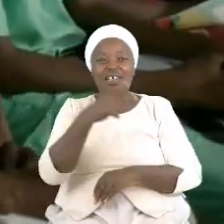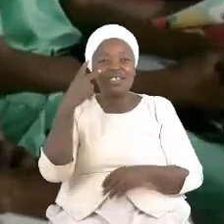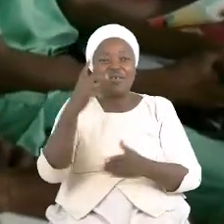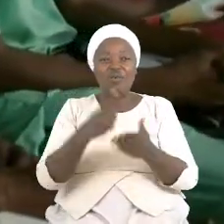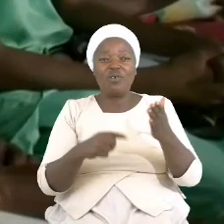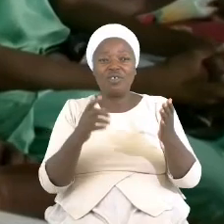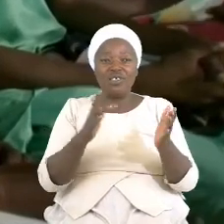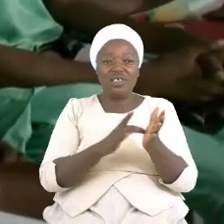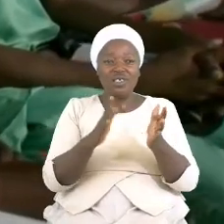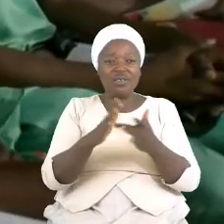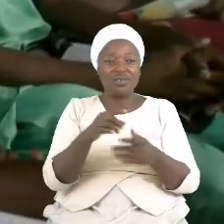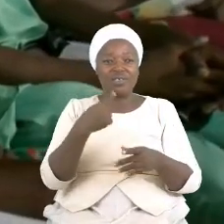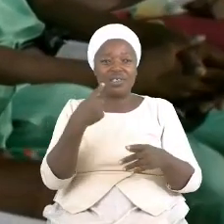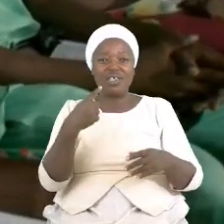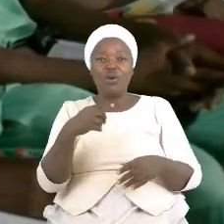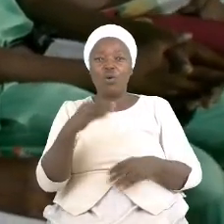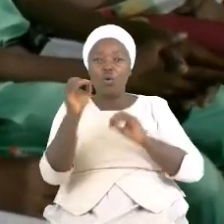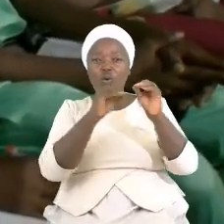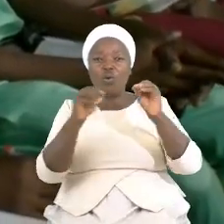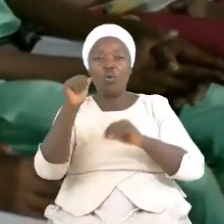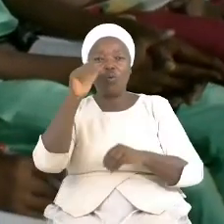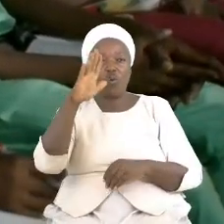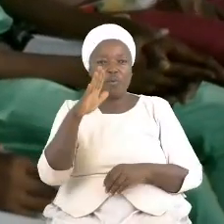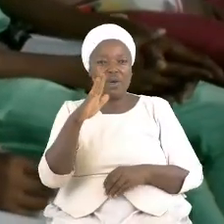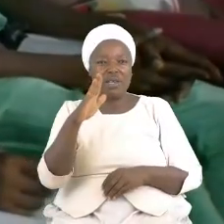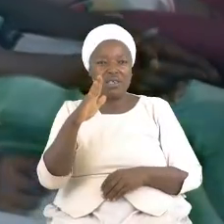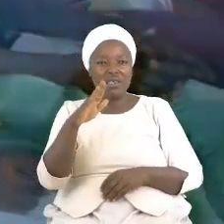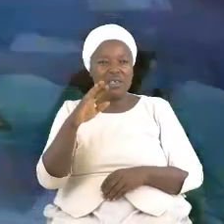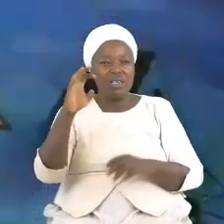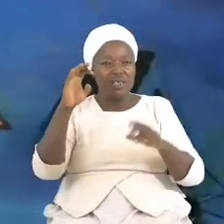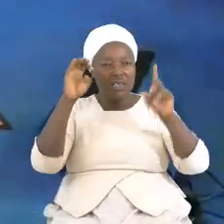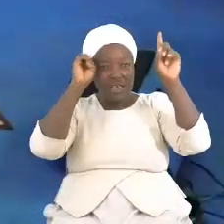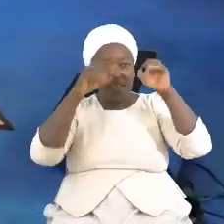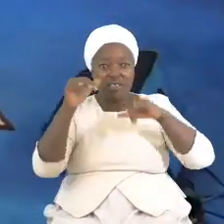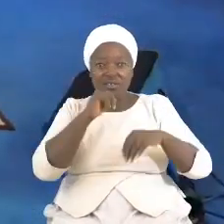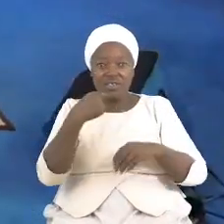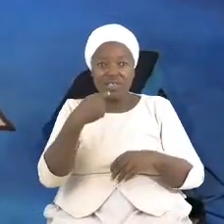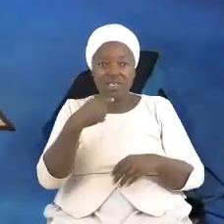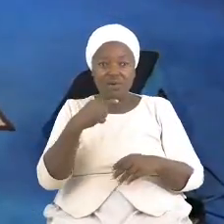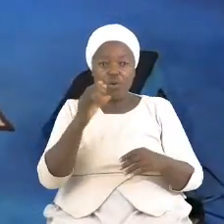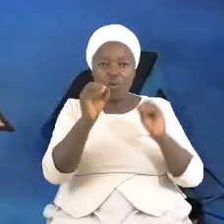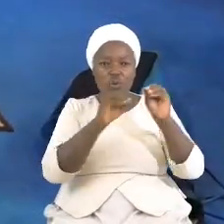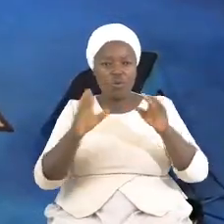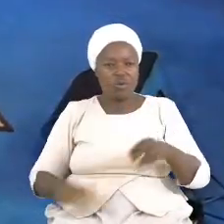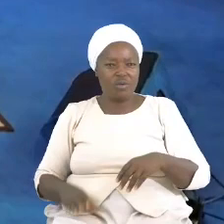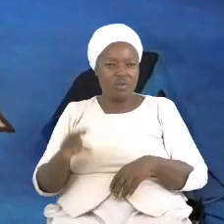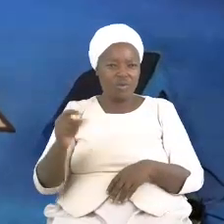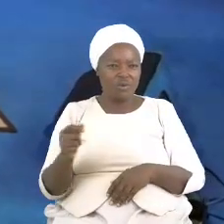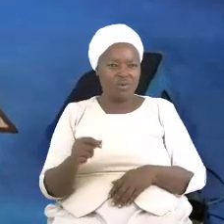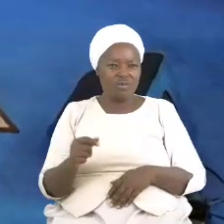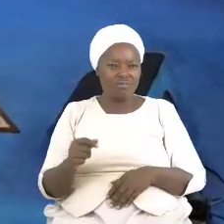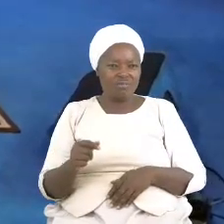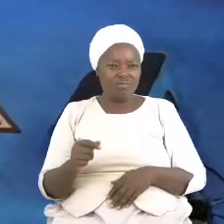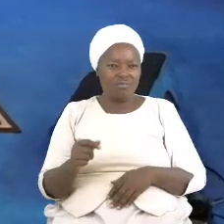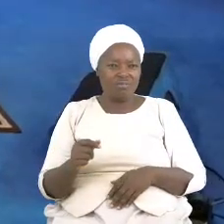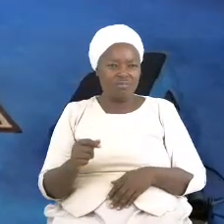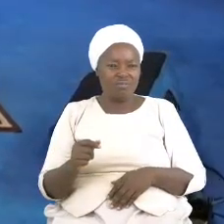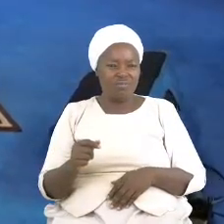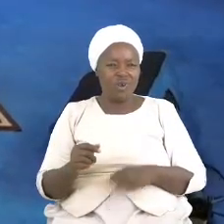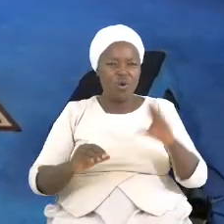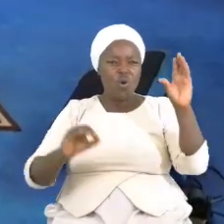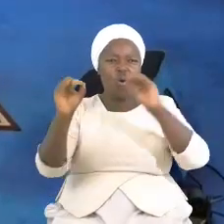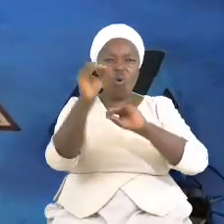said, oh woman, he didn't say, oh dog, oh Syrophoenician, oh